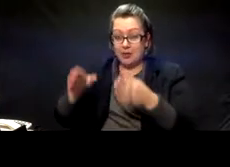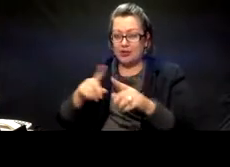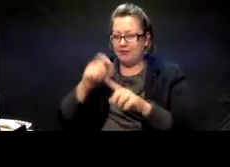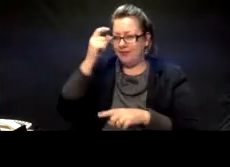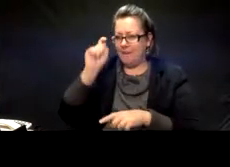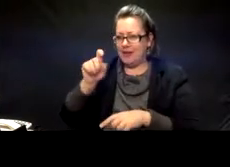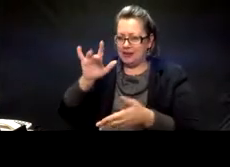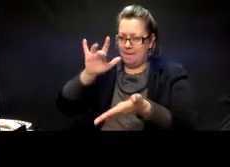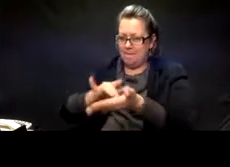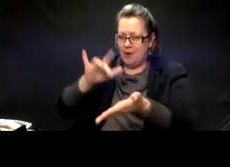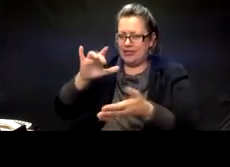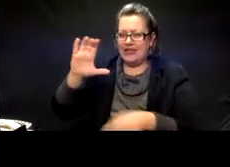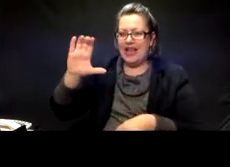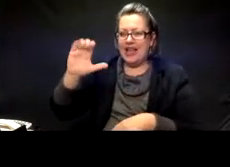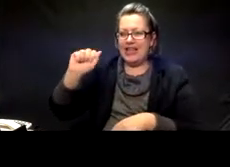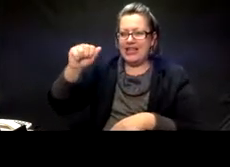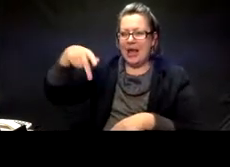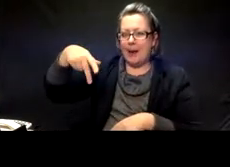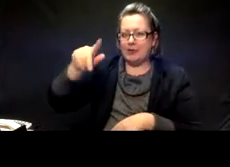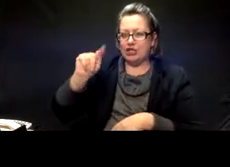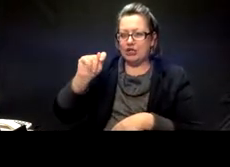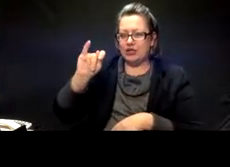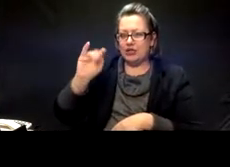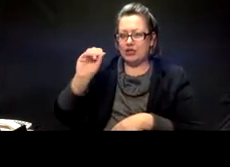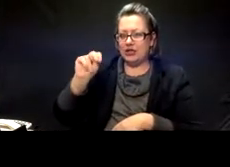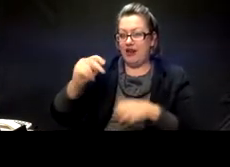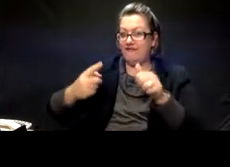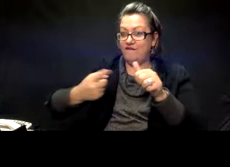hear. So they would talk to the person, but they had to press